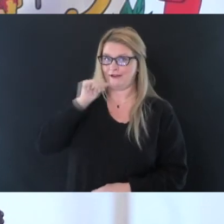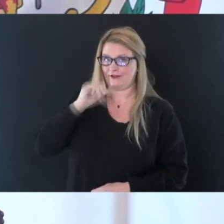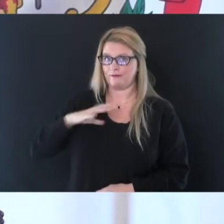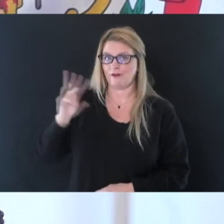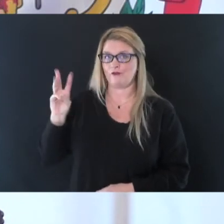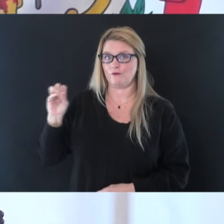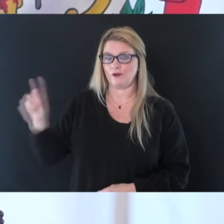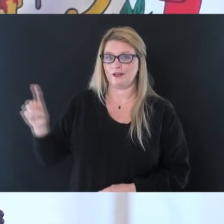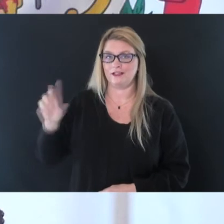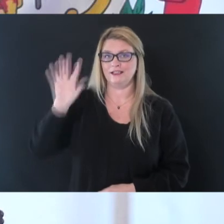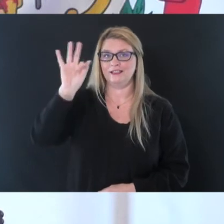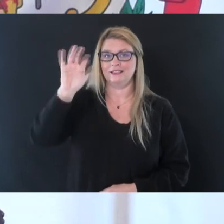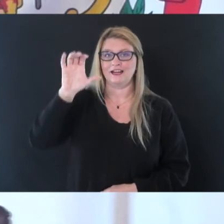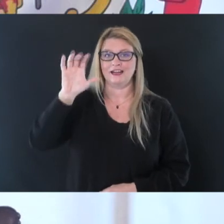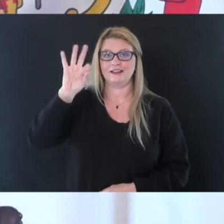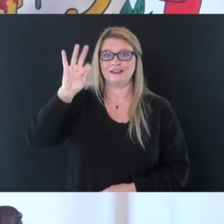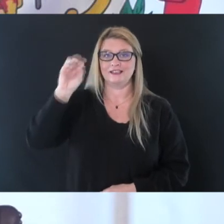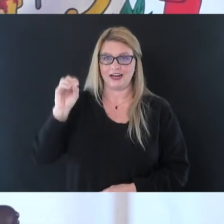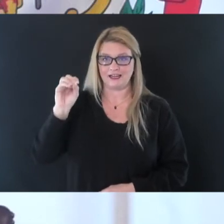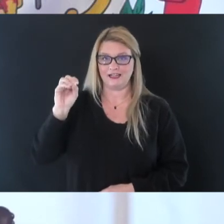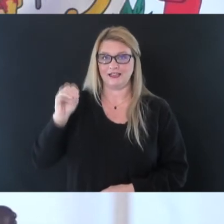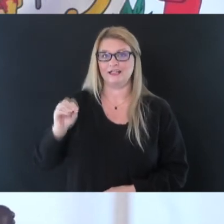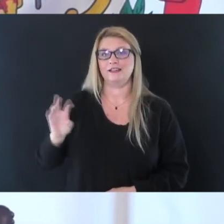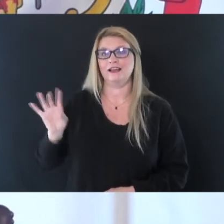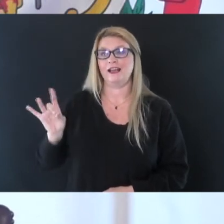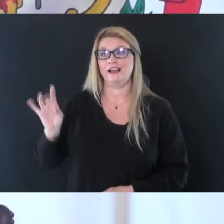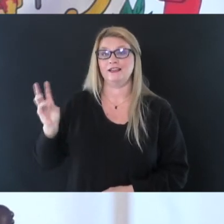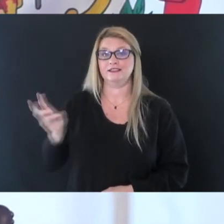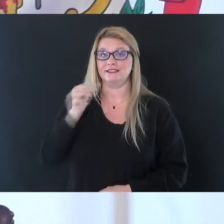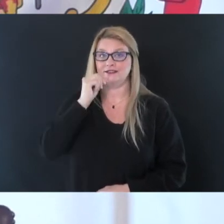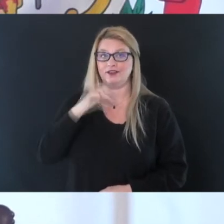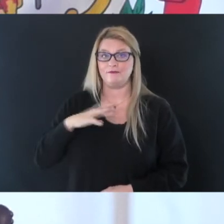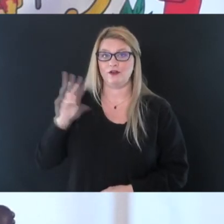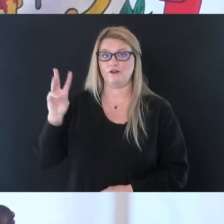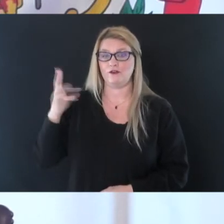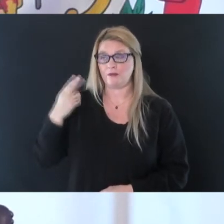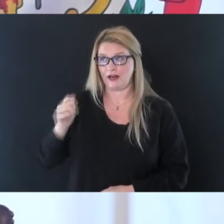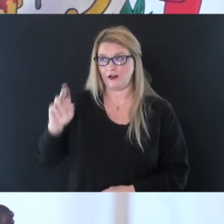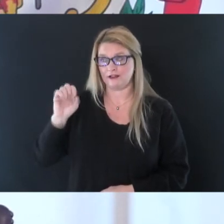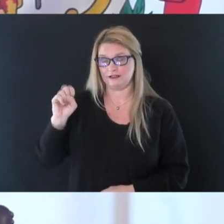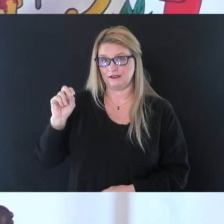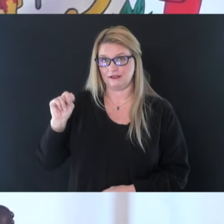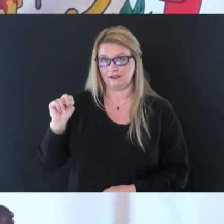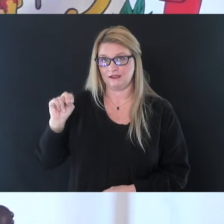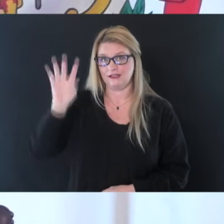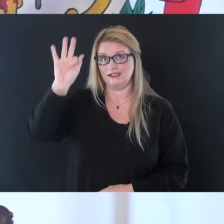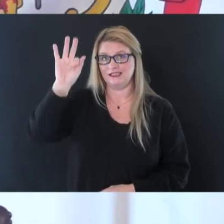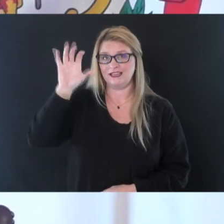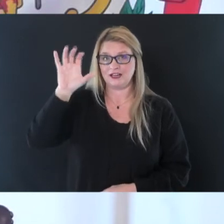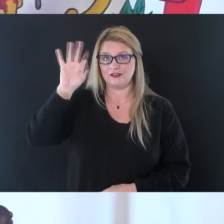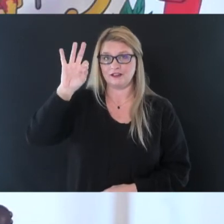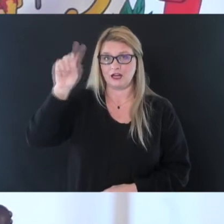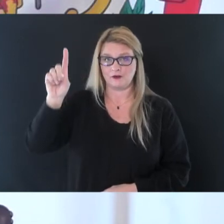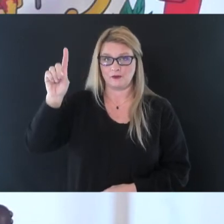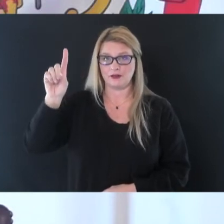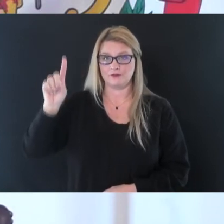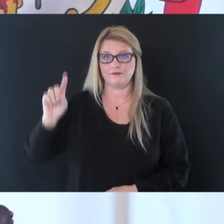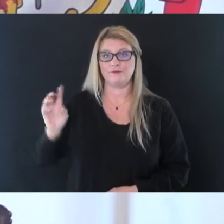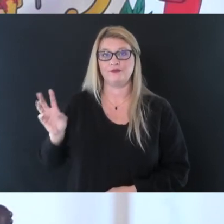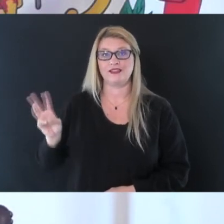County. Our 1990th death is an 86-year-old female from Harrison County. Our 1991st death